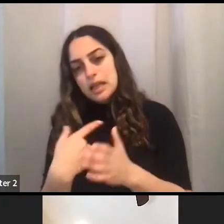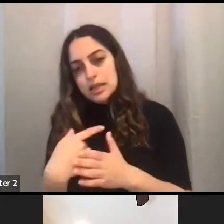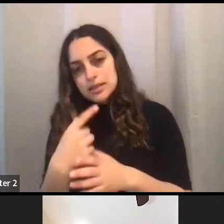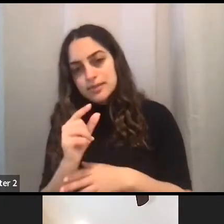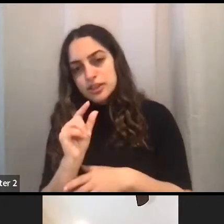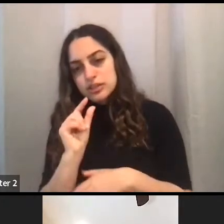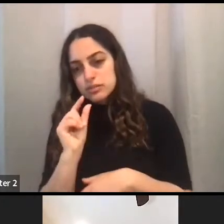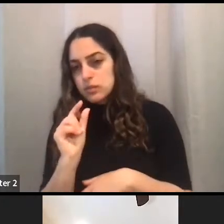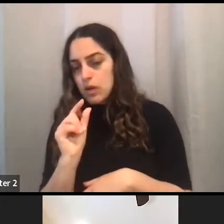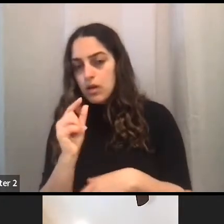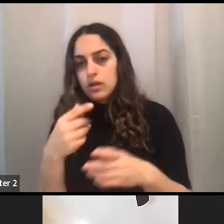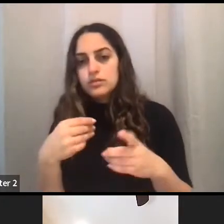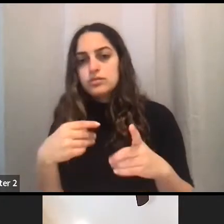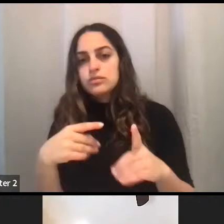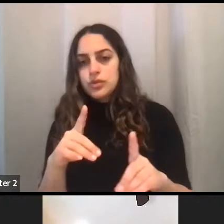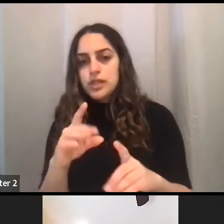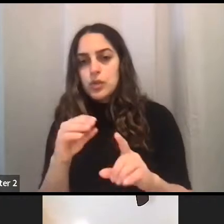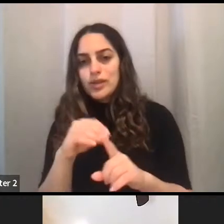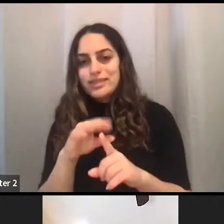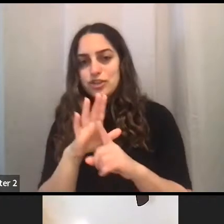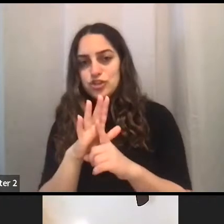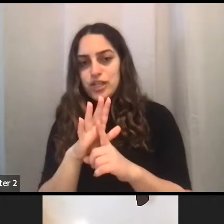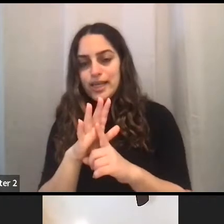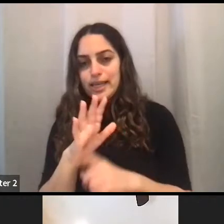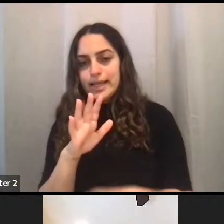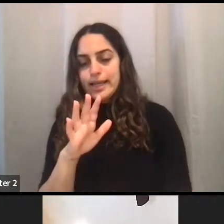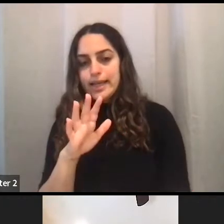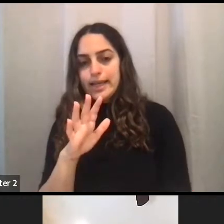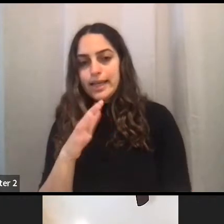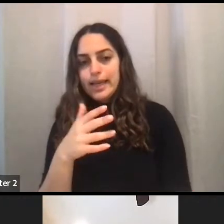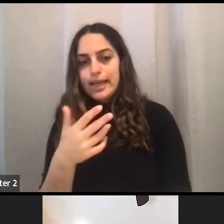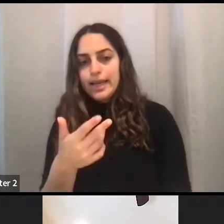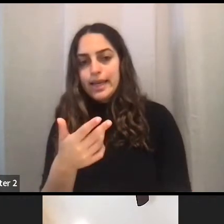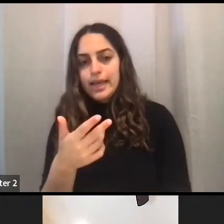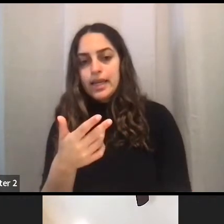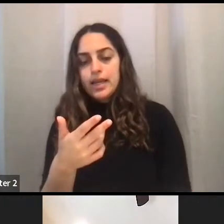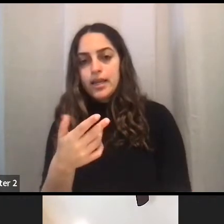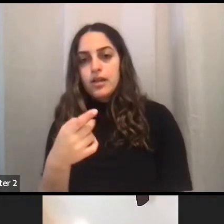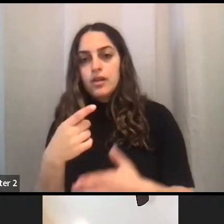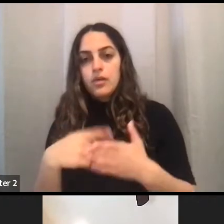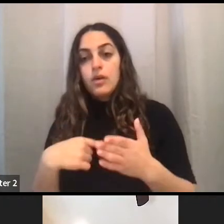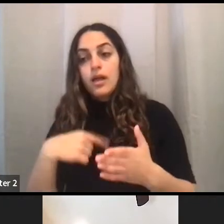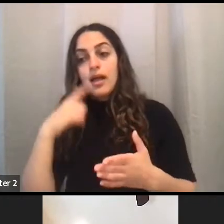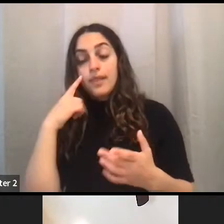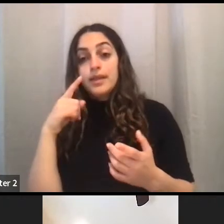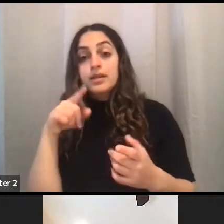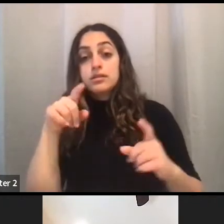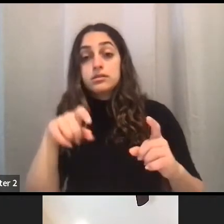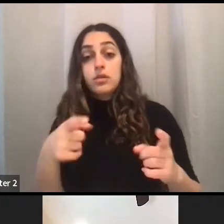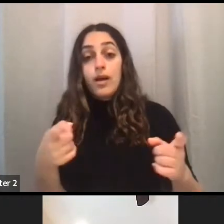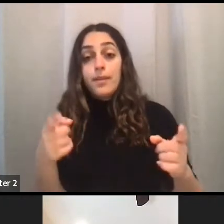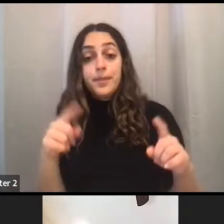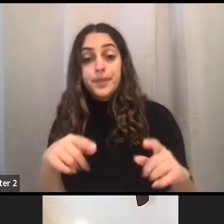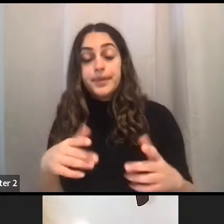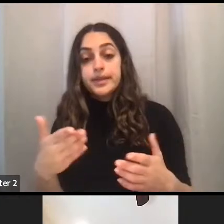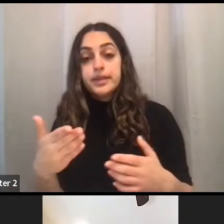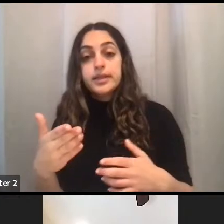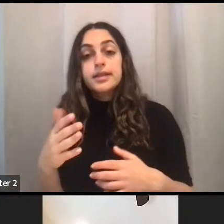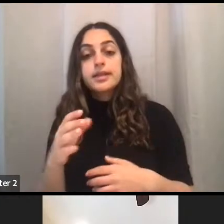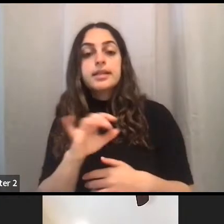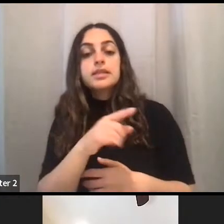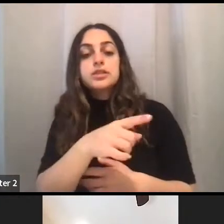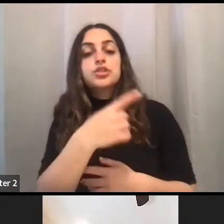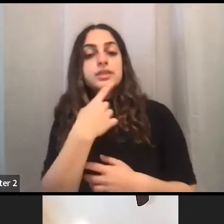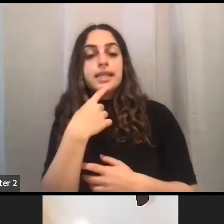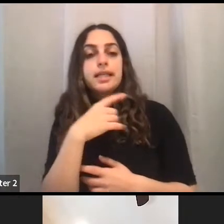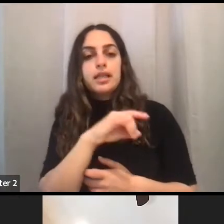orientation and what i think need to take place is like she said like